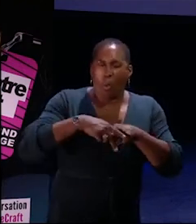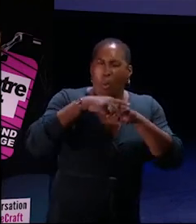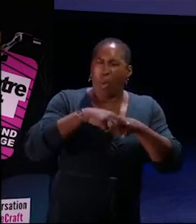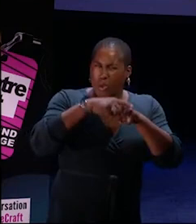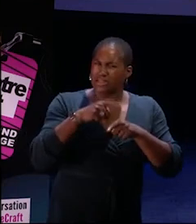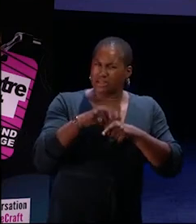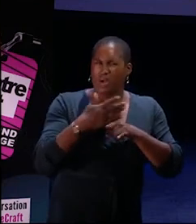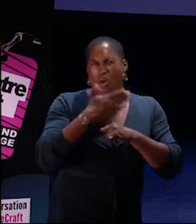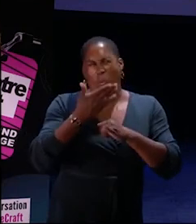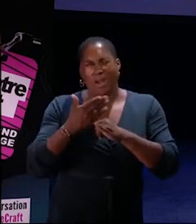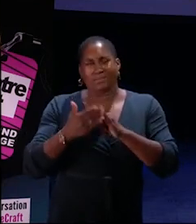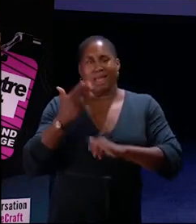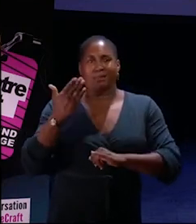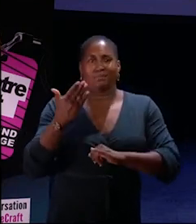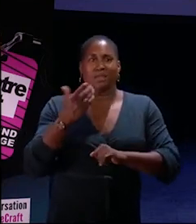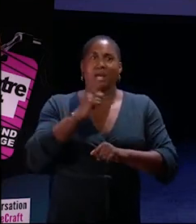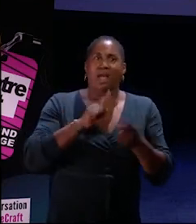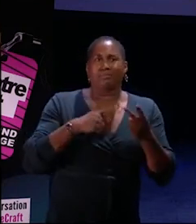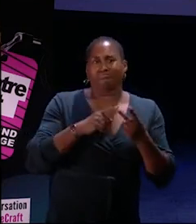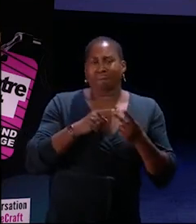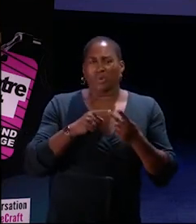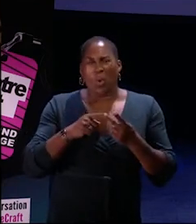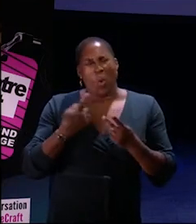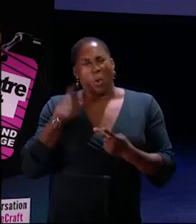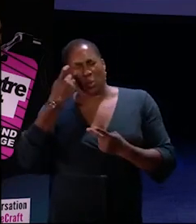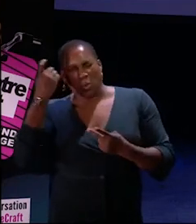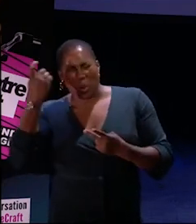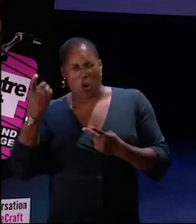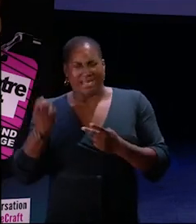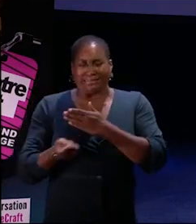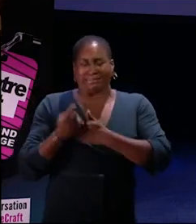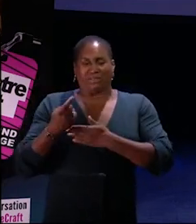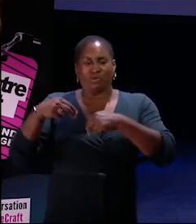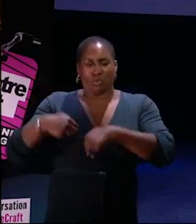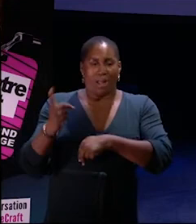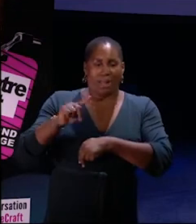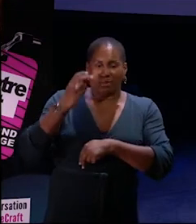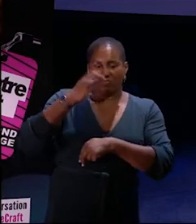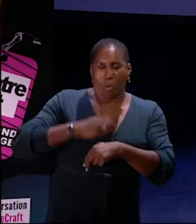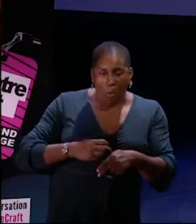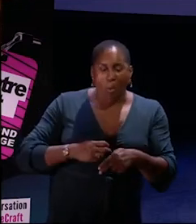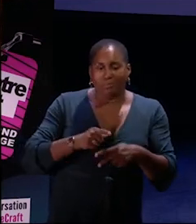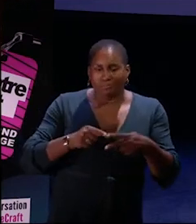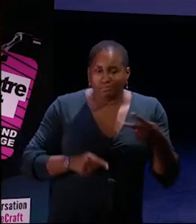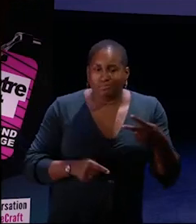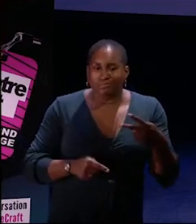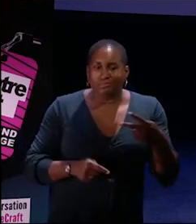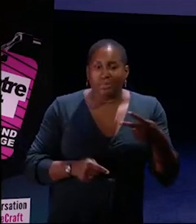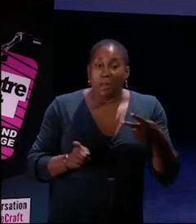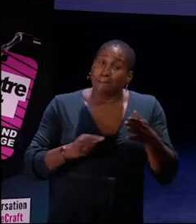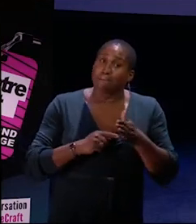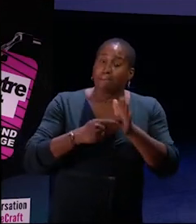also designed a show called Curious Incident of the Dog in the Night. So both the shows where lighting is very participatory, it's a big part